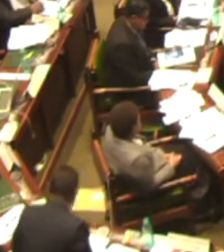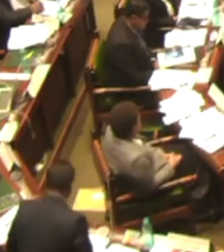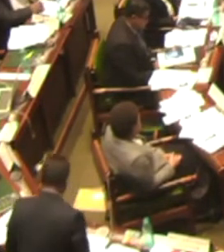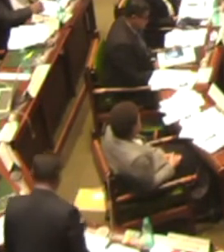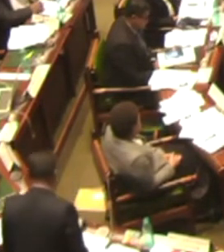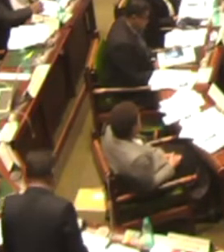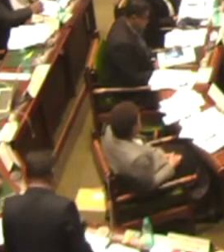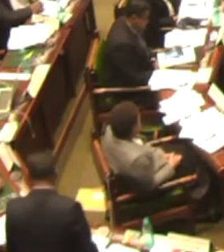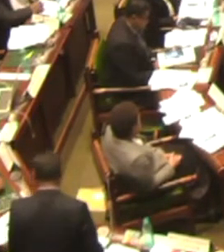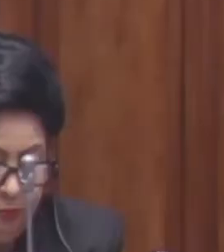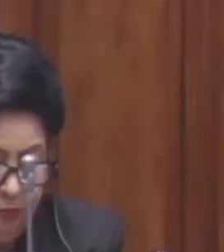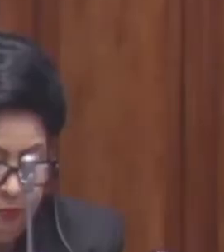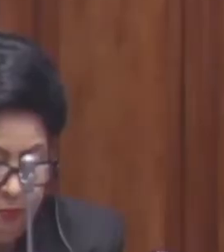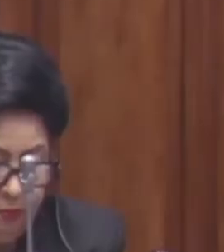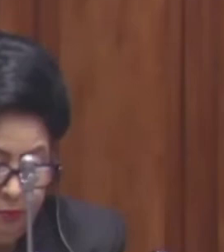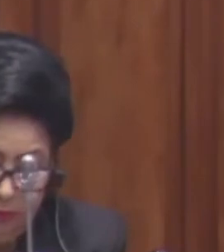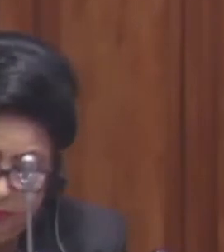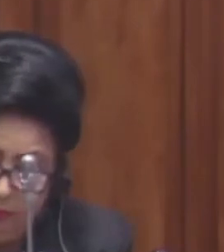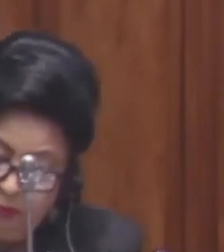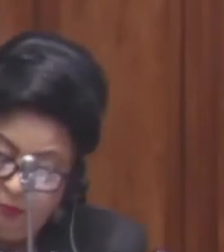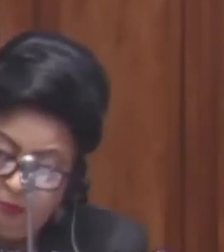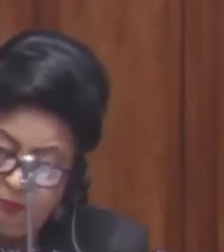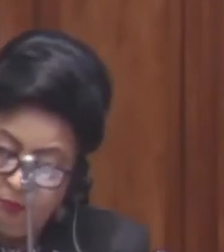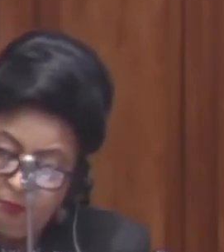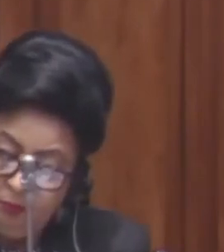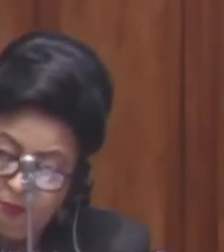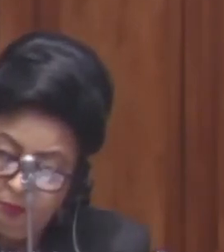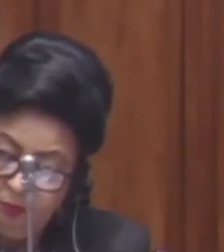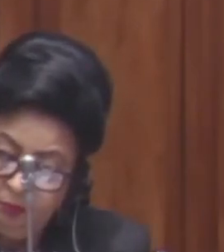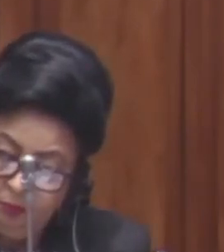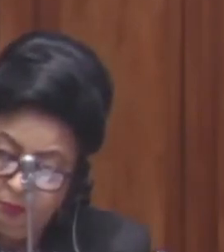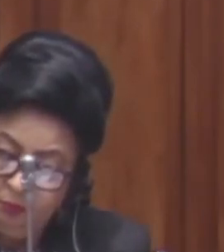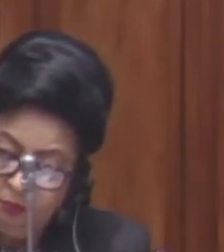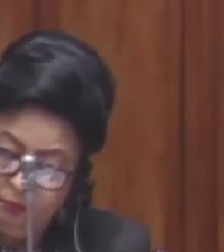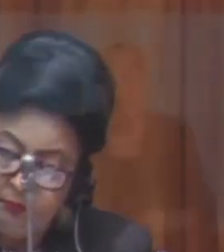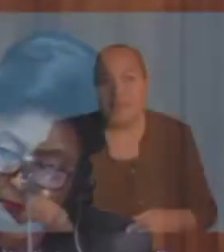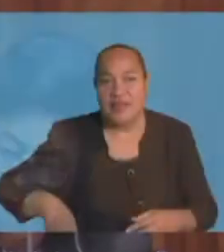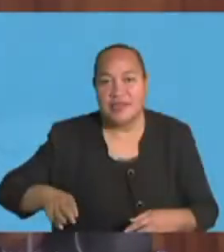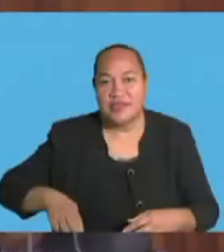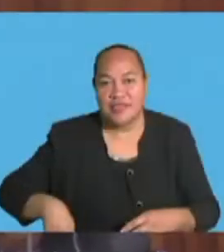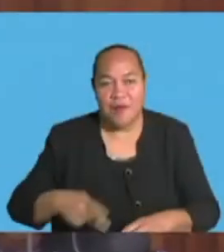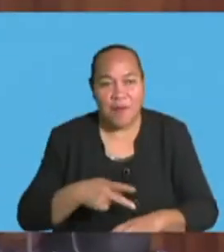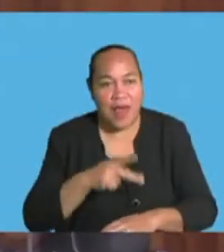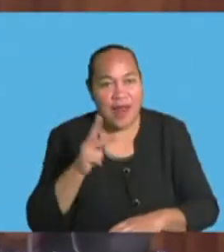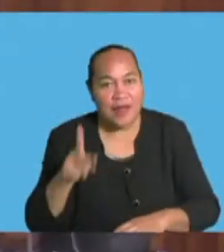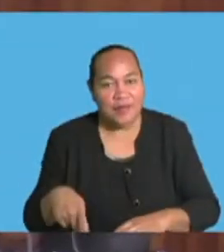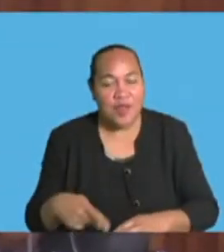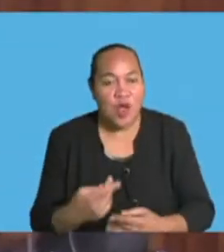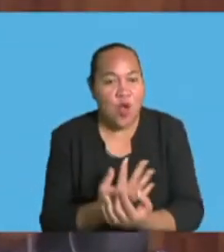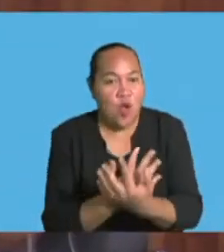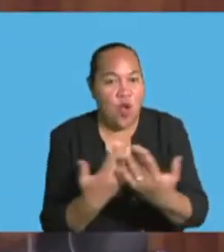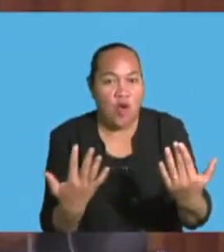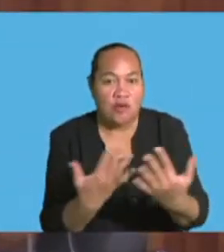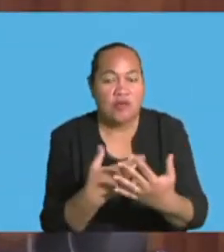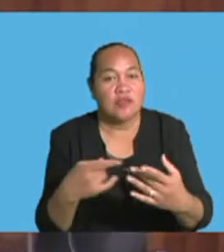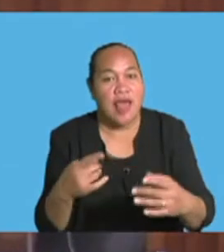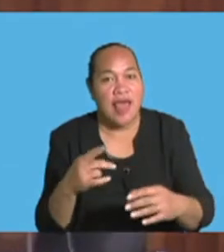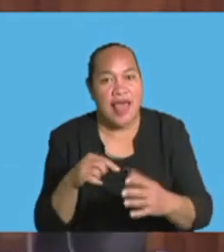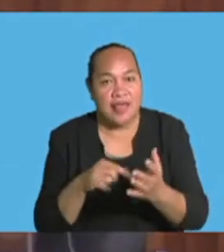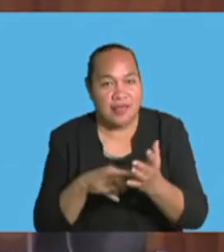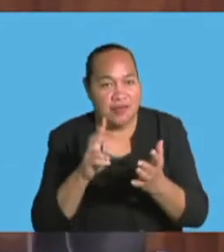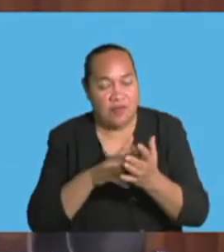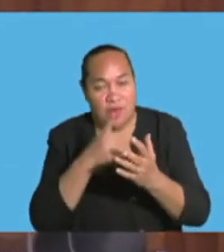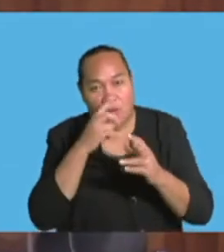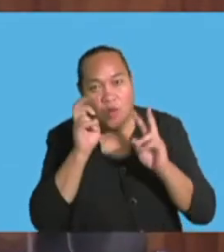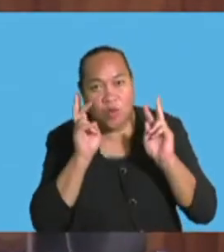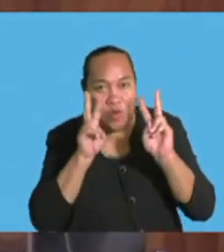the Honourable Leader of Opposition, Members of Parliament, audience in the gallery and television viewers throughout